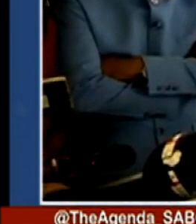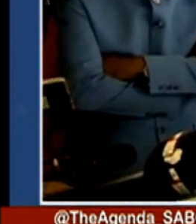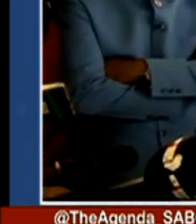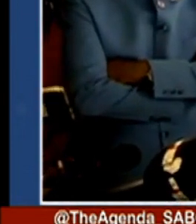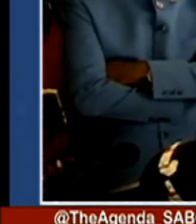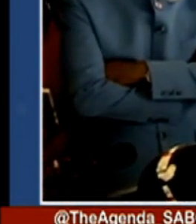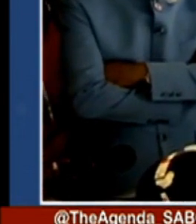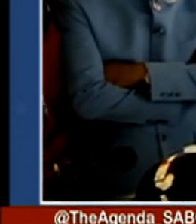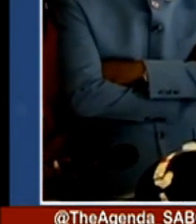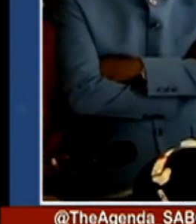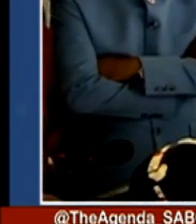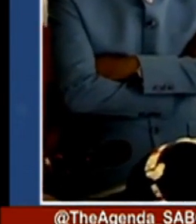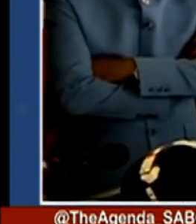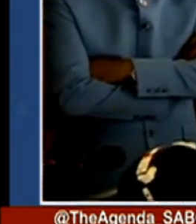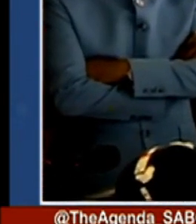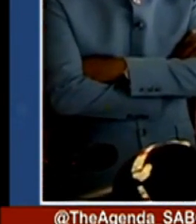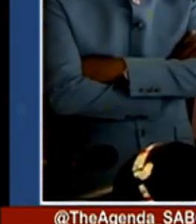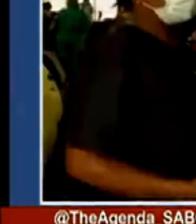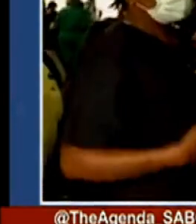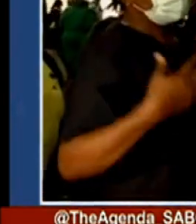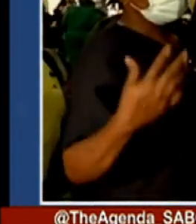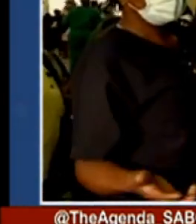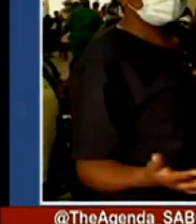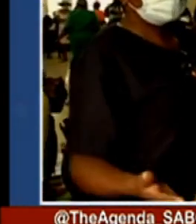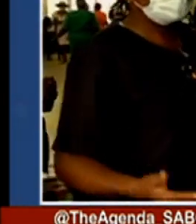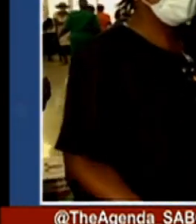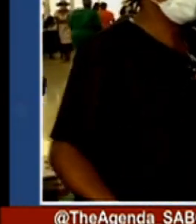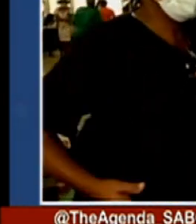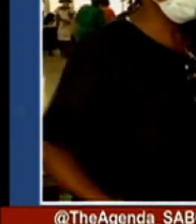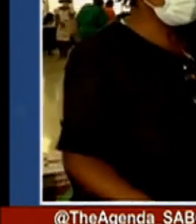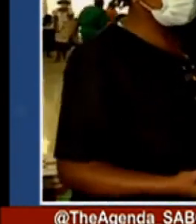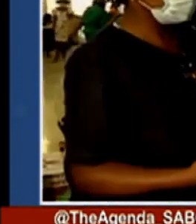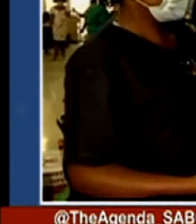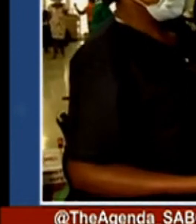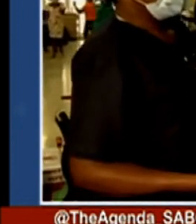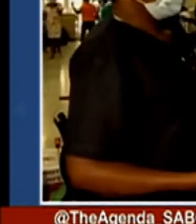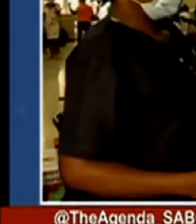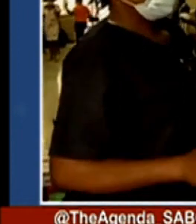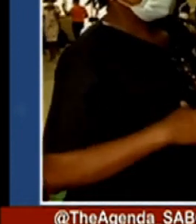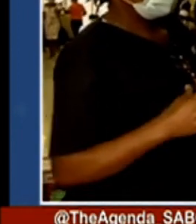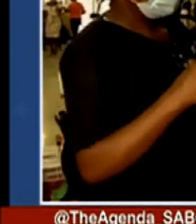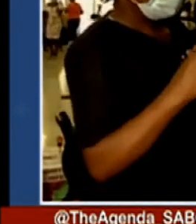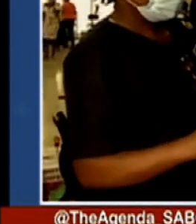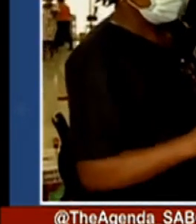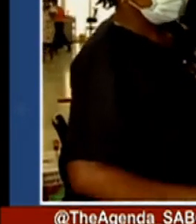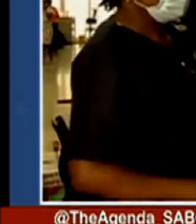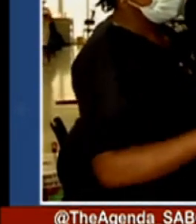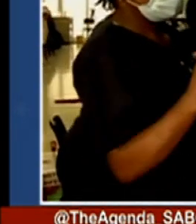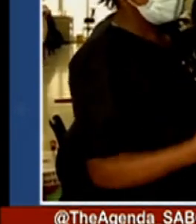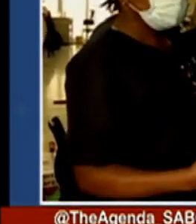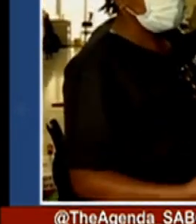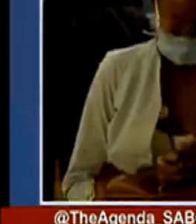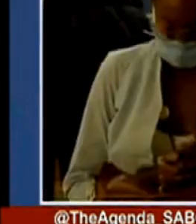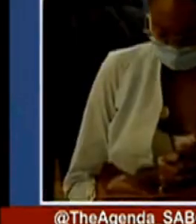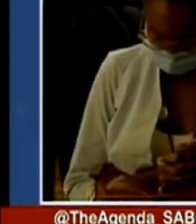about school playing grounds, you just think about how young people want to hang out with each other. And one of the concerns